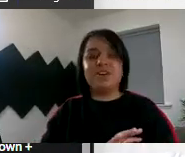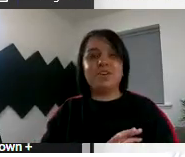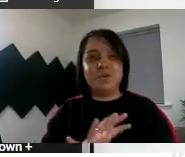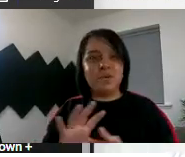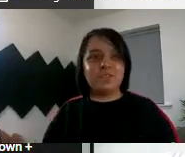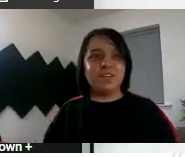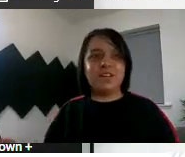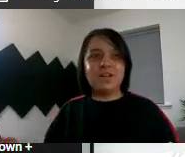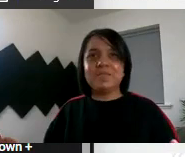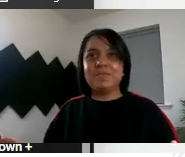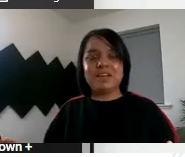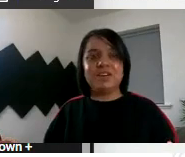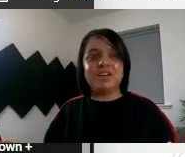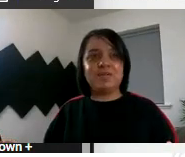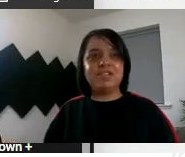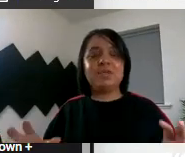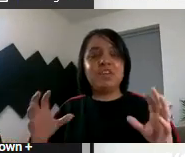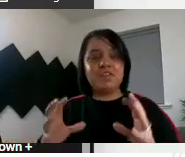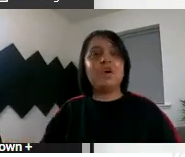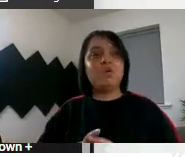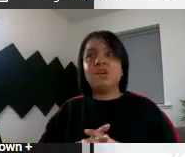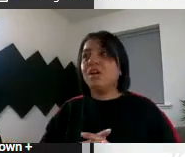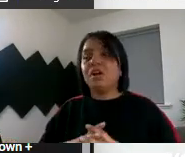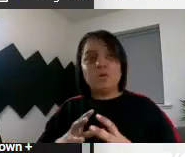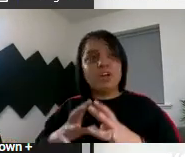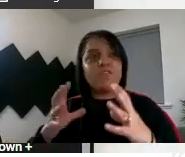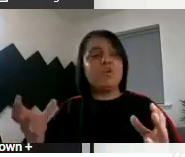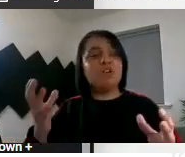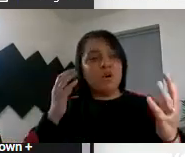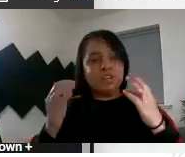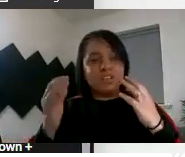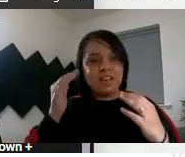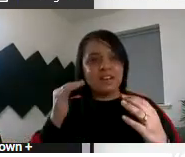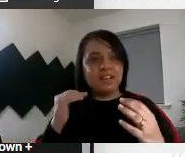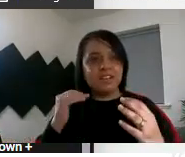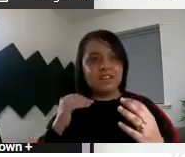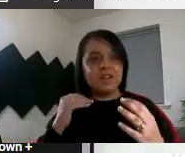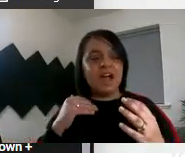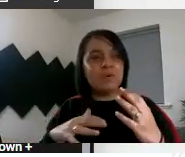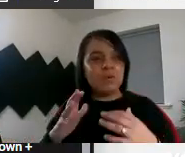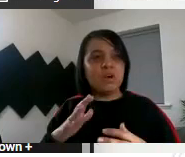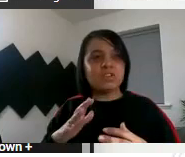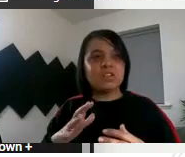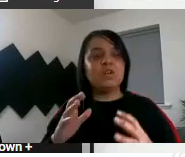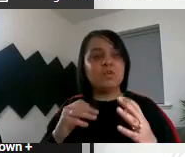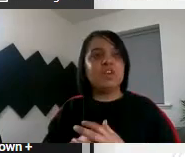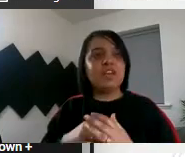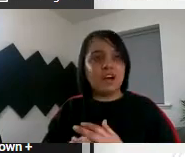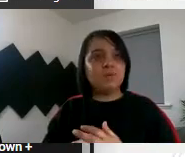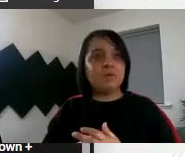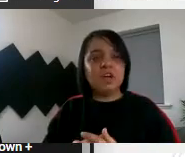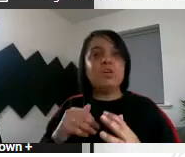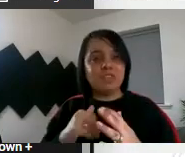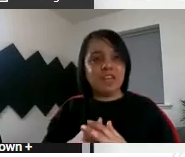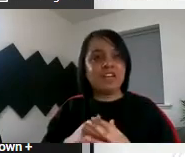to learn all of the Makaton languages, but if you know quite a few or you understand how it works, it would really help